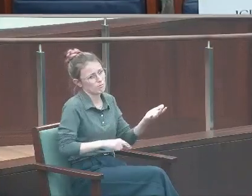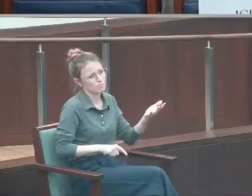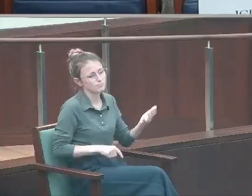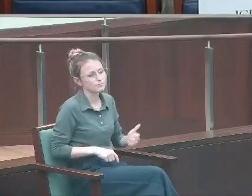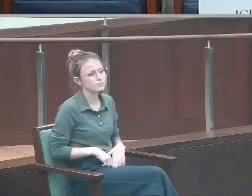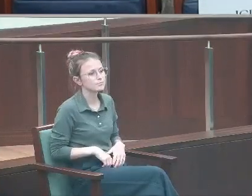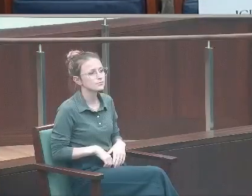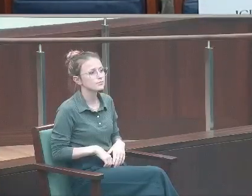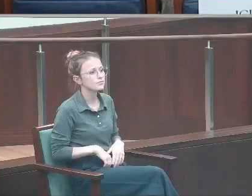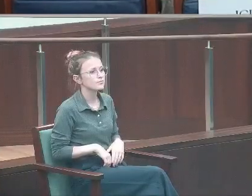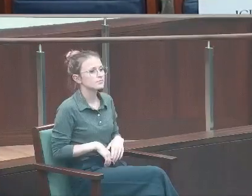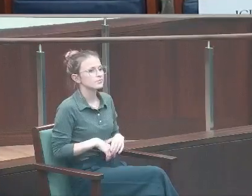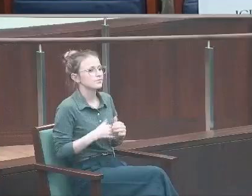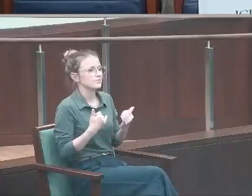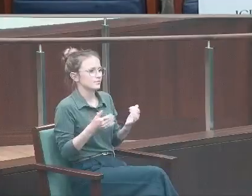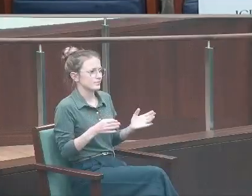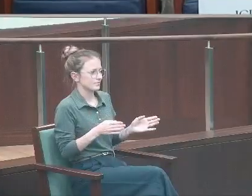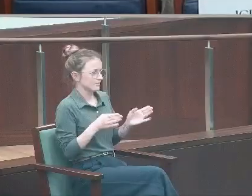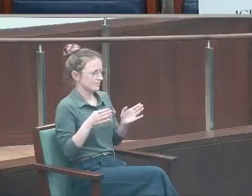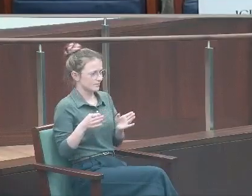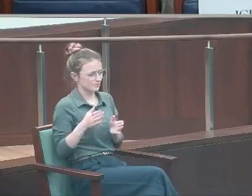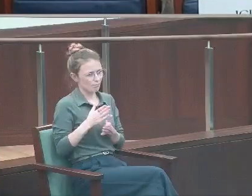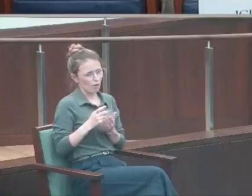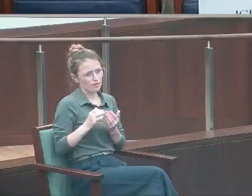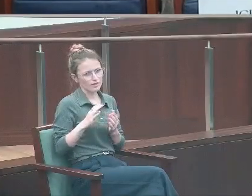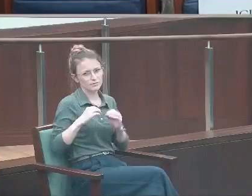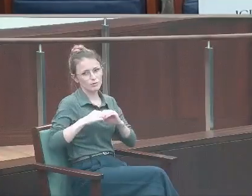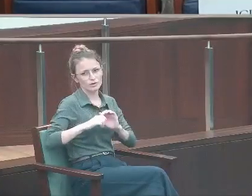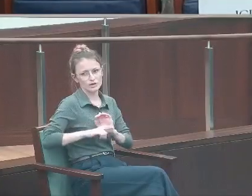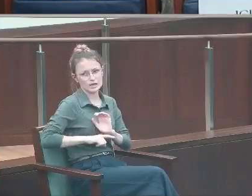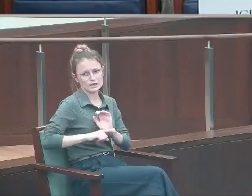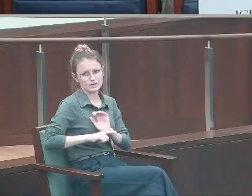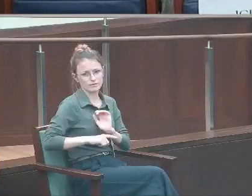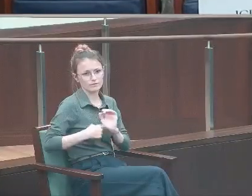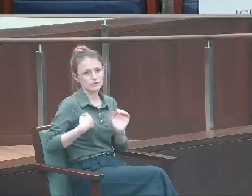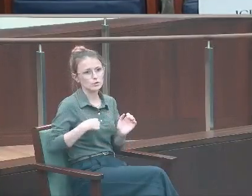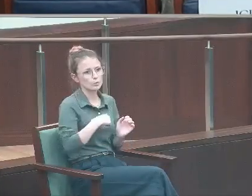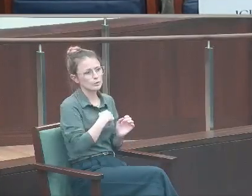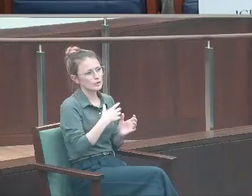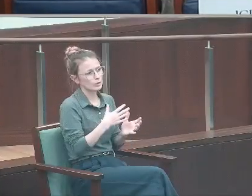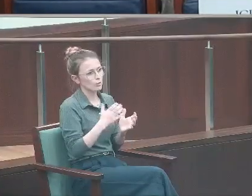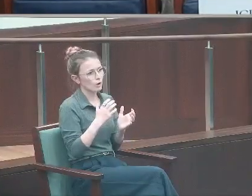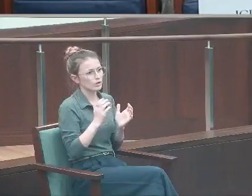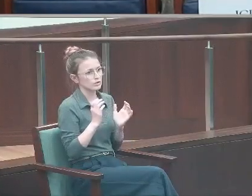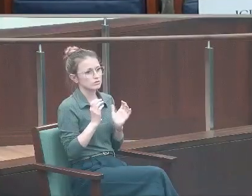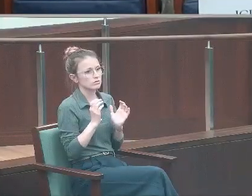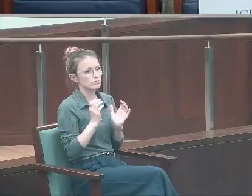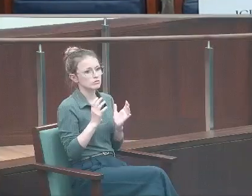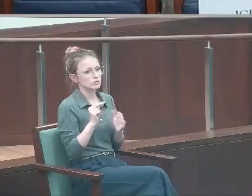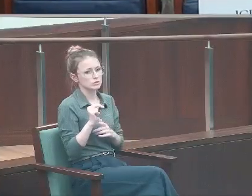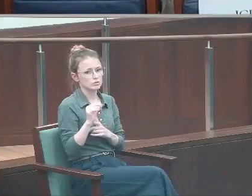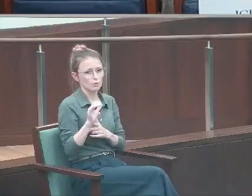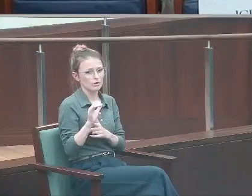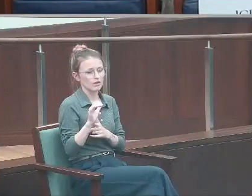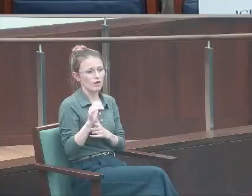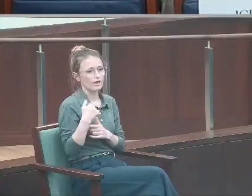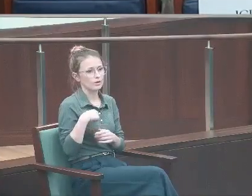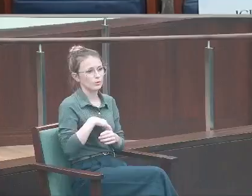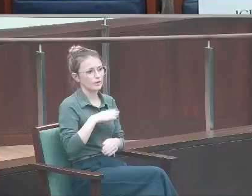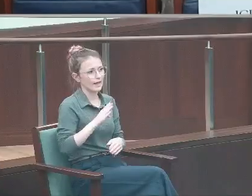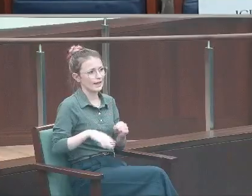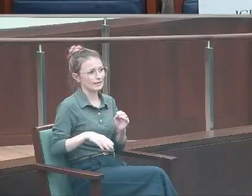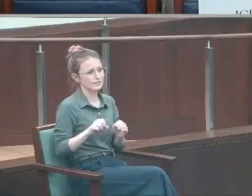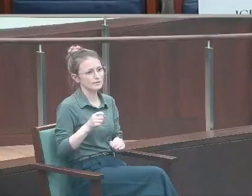part that gets a little more unnerving. We won a battle in North Carolina by ending the Supreme